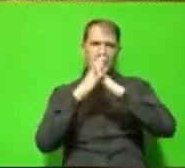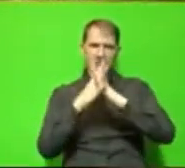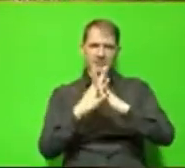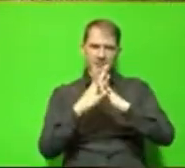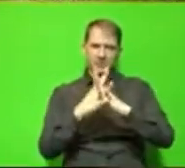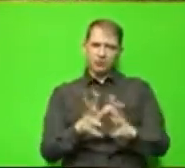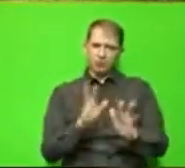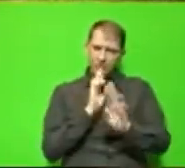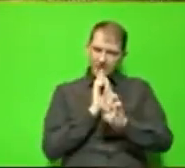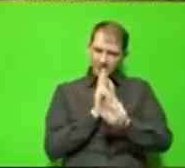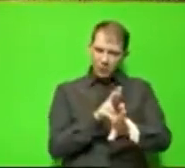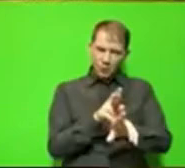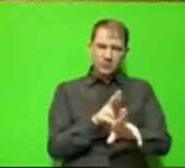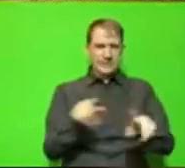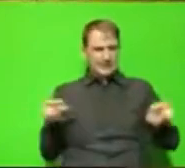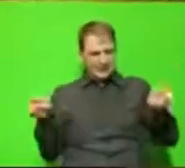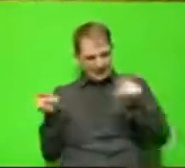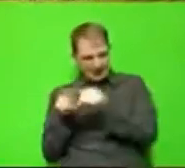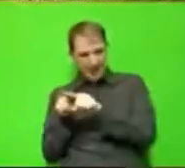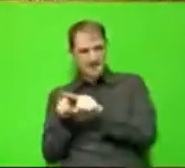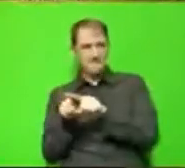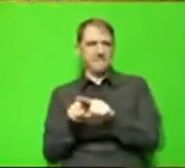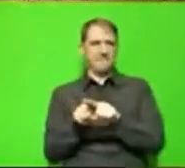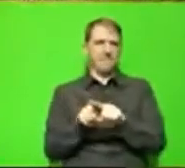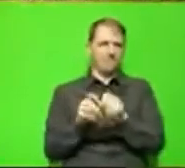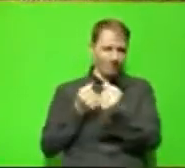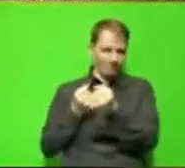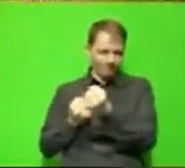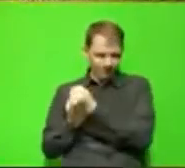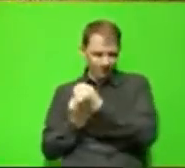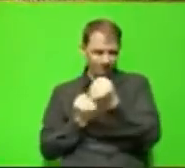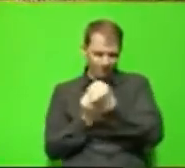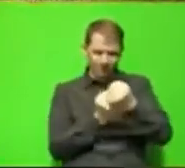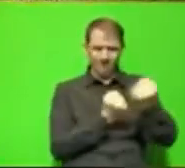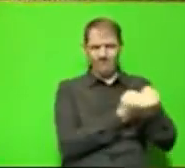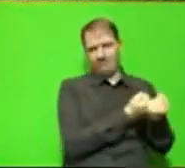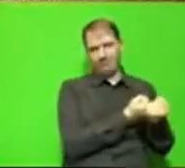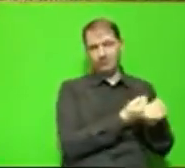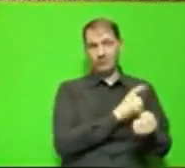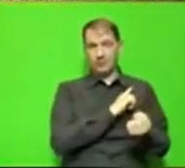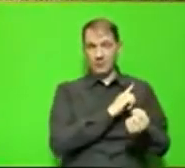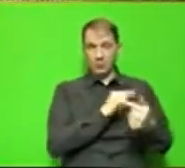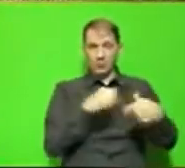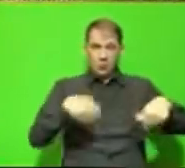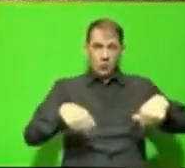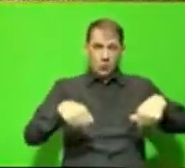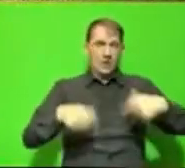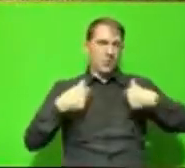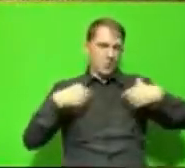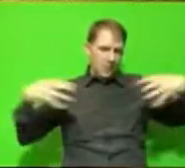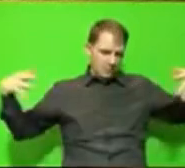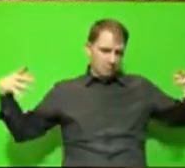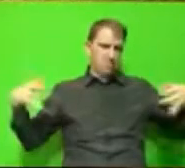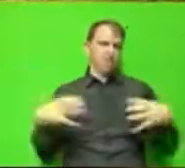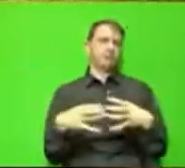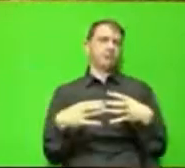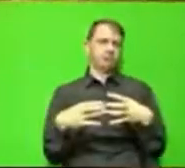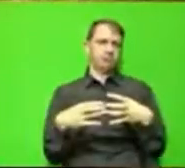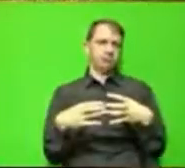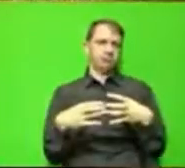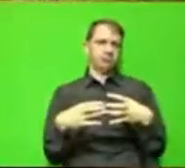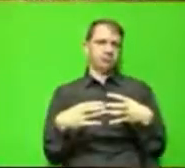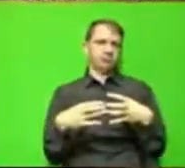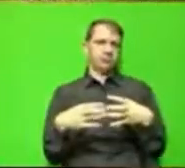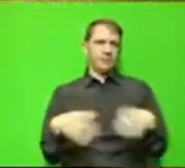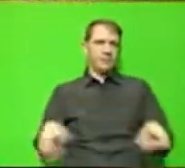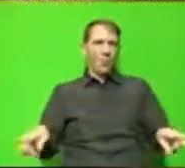unwavering solidarity. So as we gather here today with a shared purpose, we recognize and celebrate the